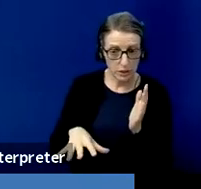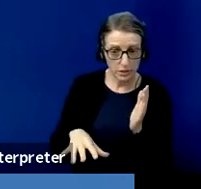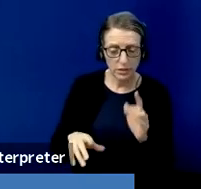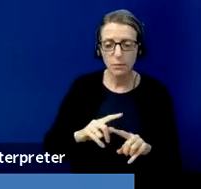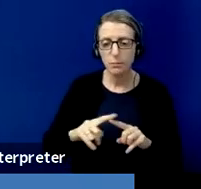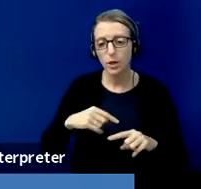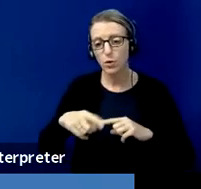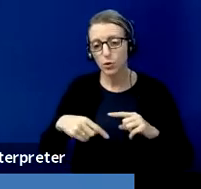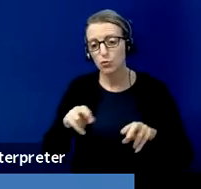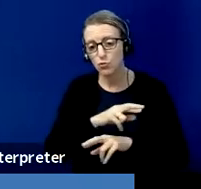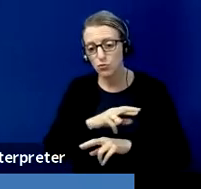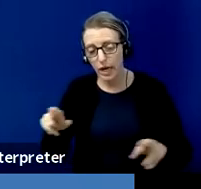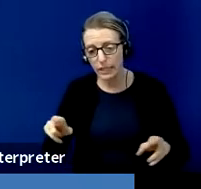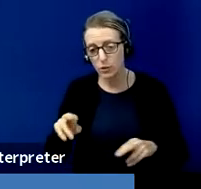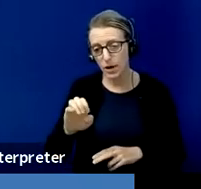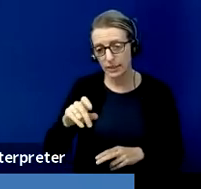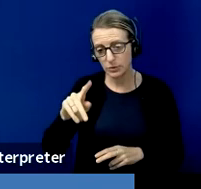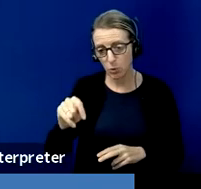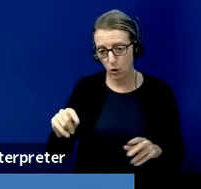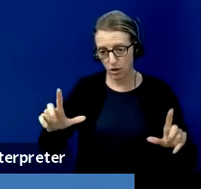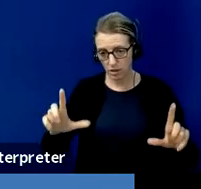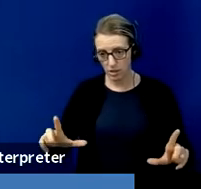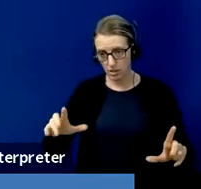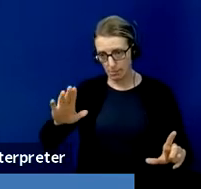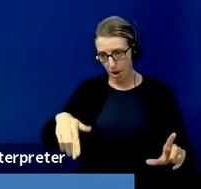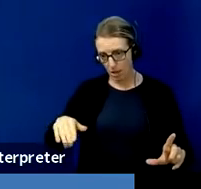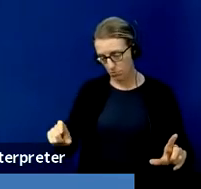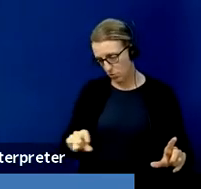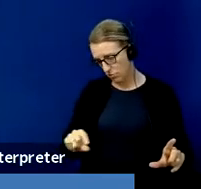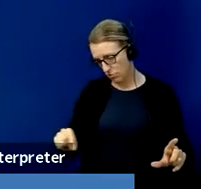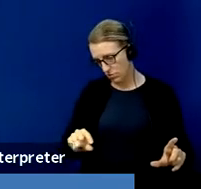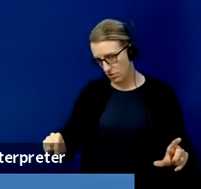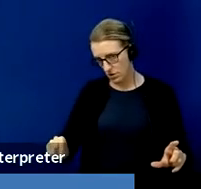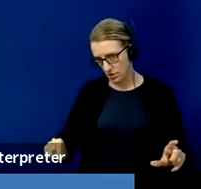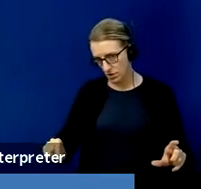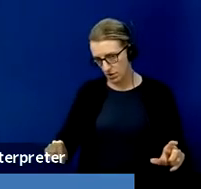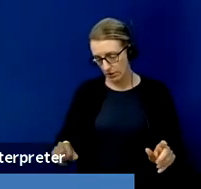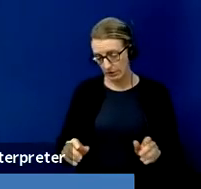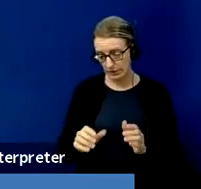to export, it's at the bottom right next to plus skills, and it allows you to export.